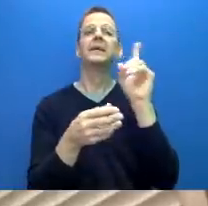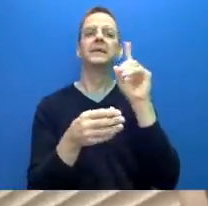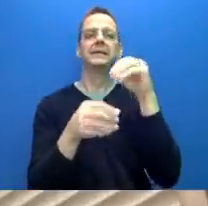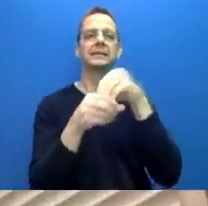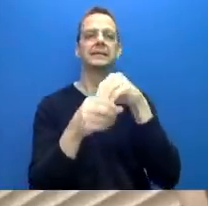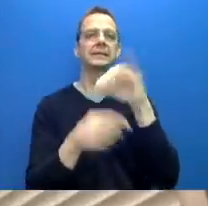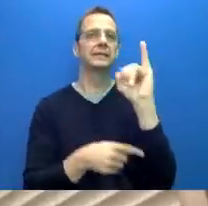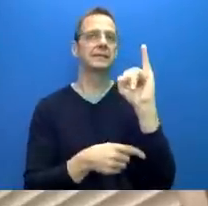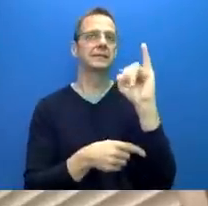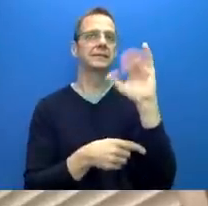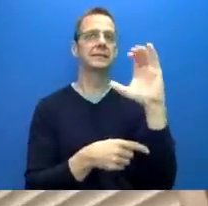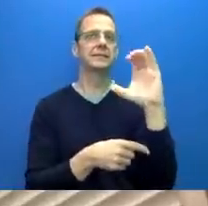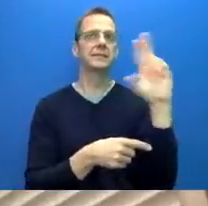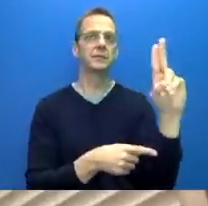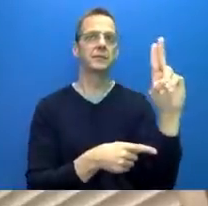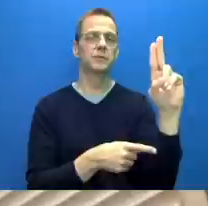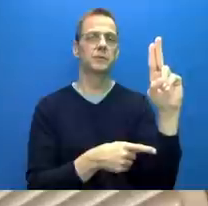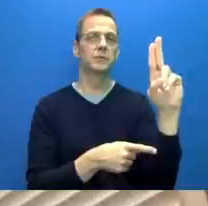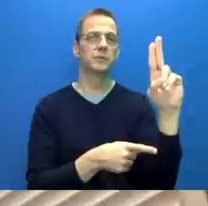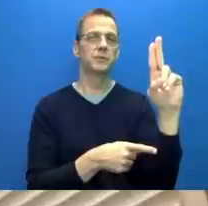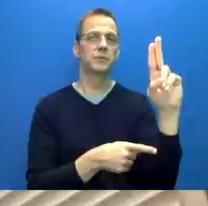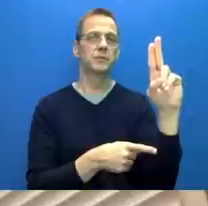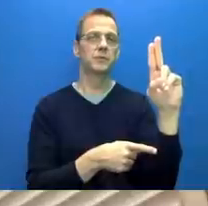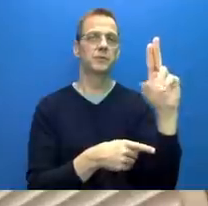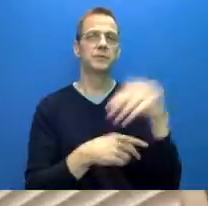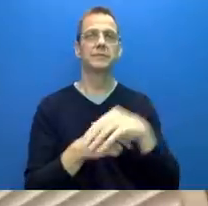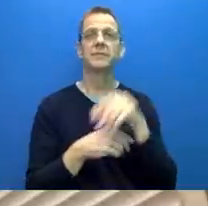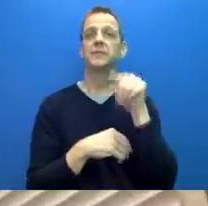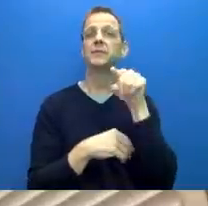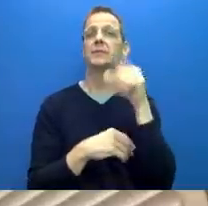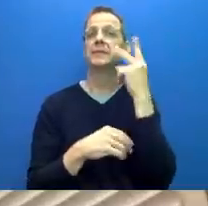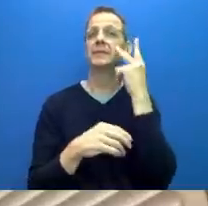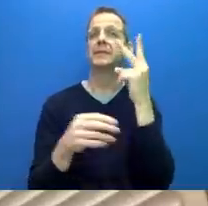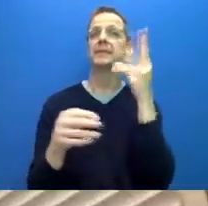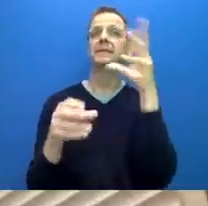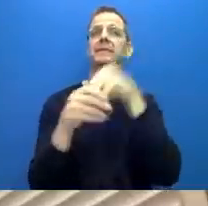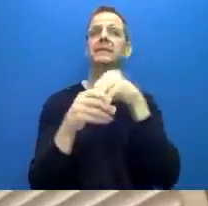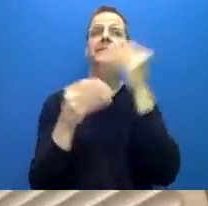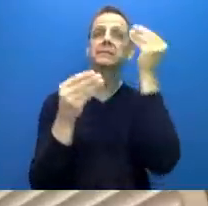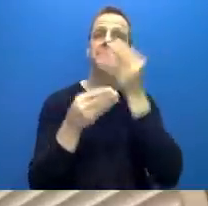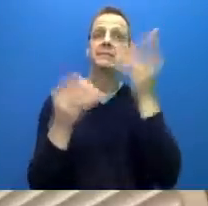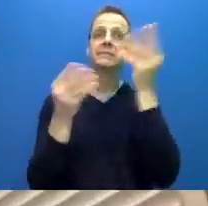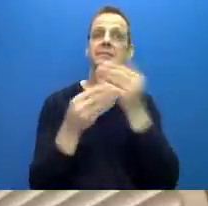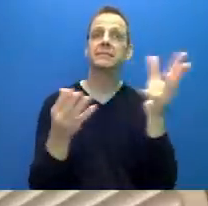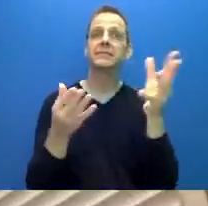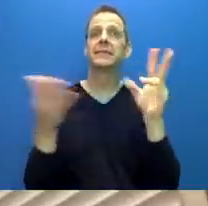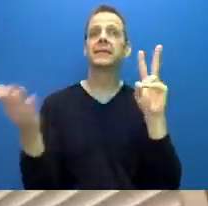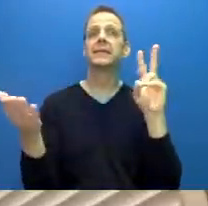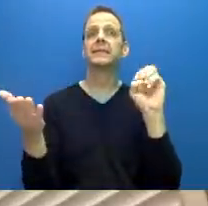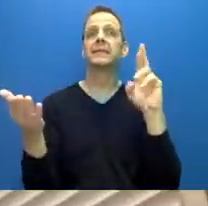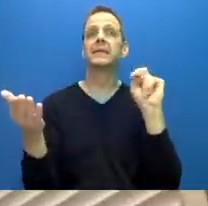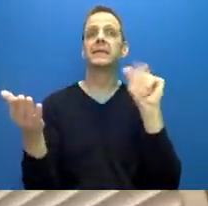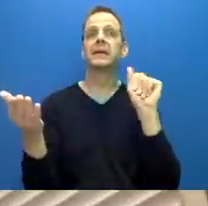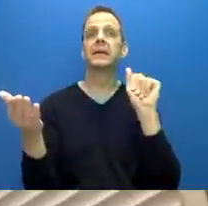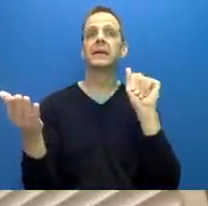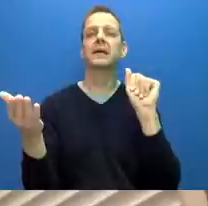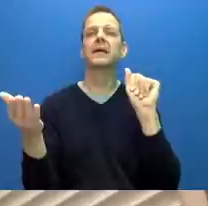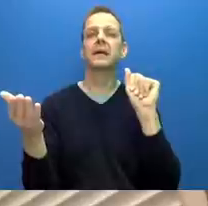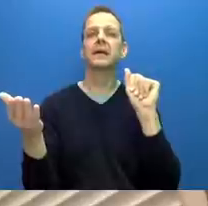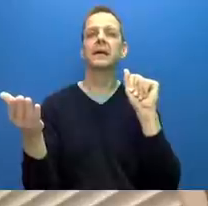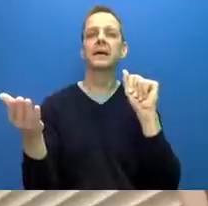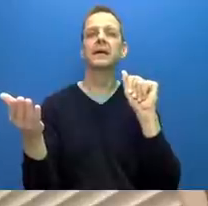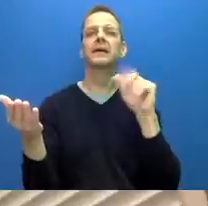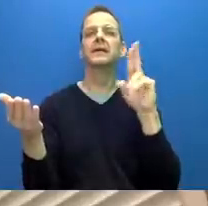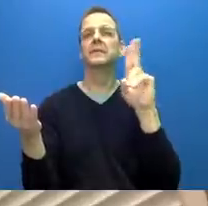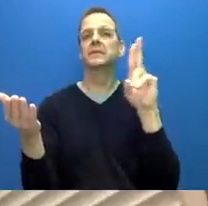the press Verna Yu, in which she said that there was